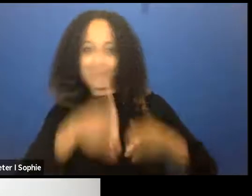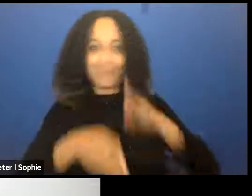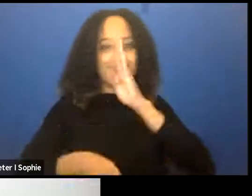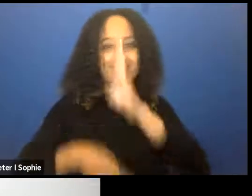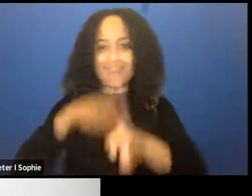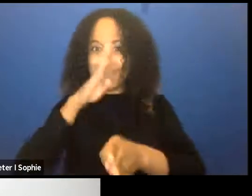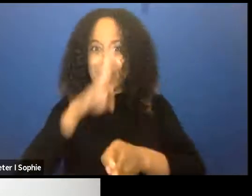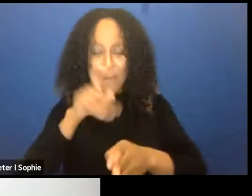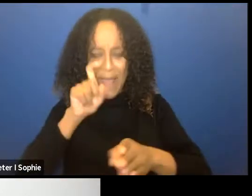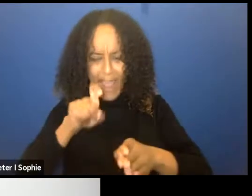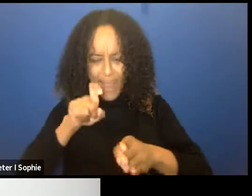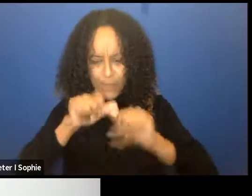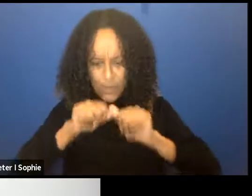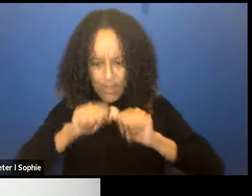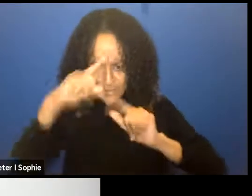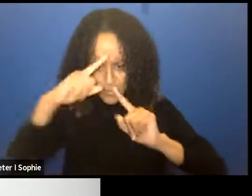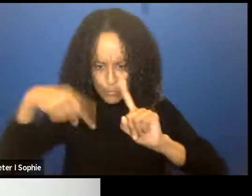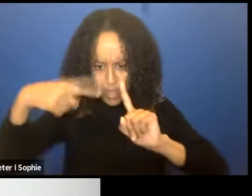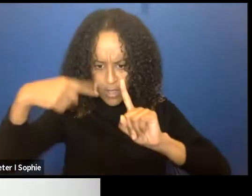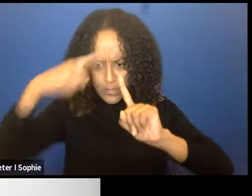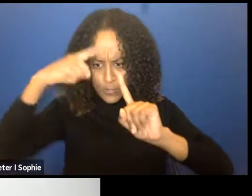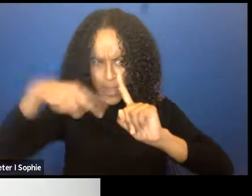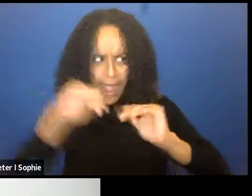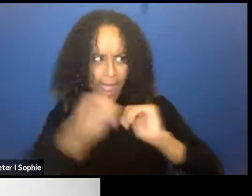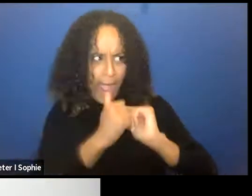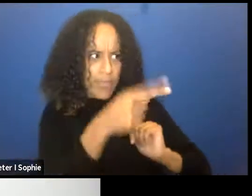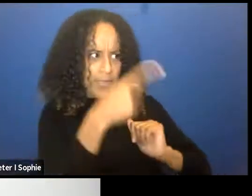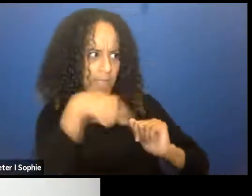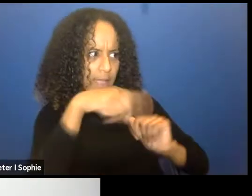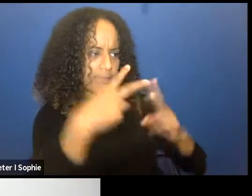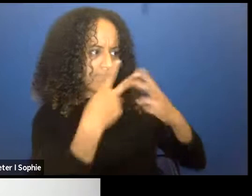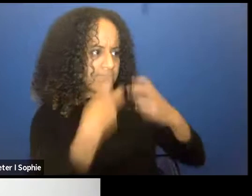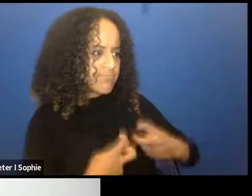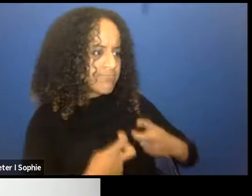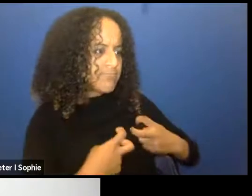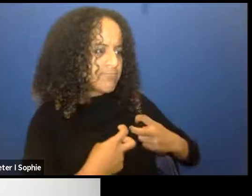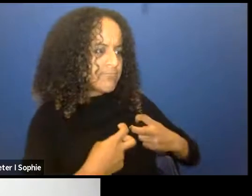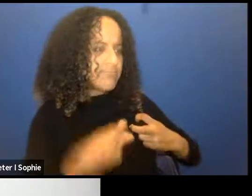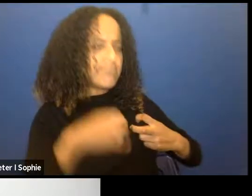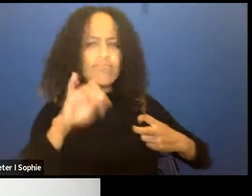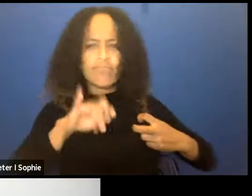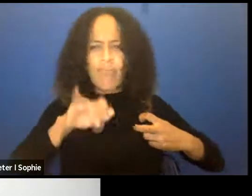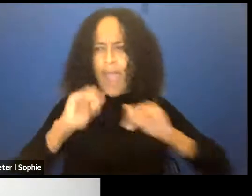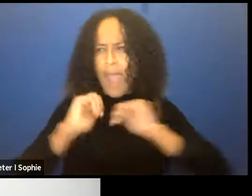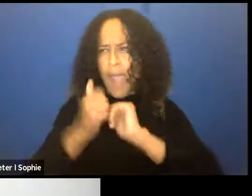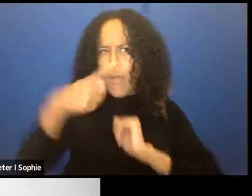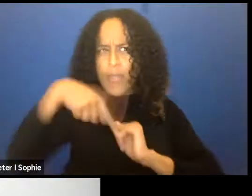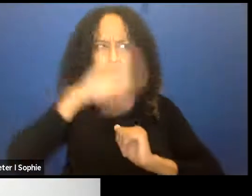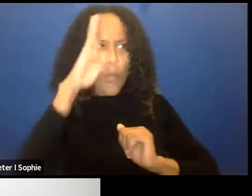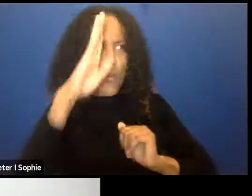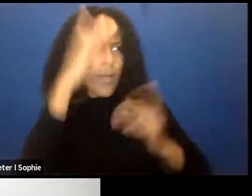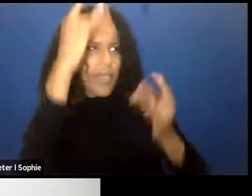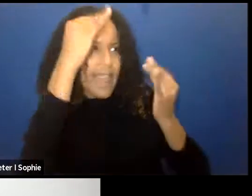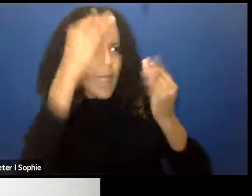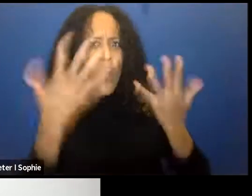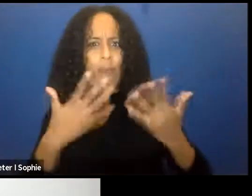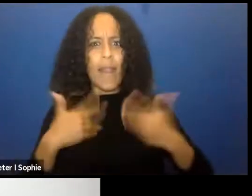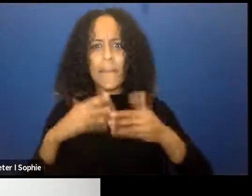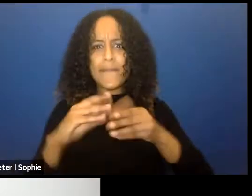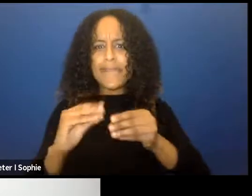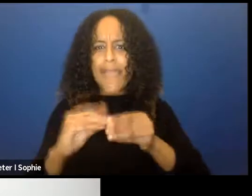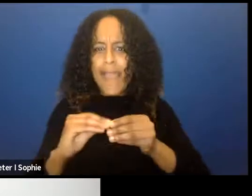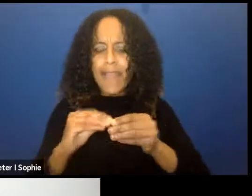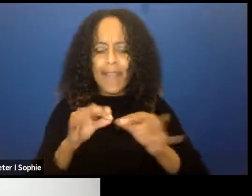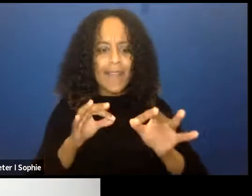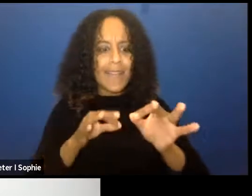constantly process, how are they going to take that? How's someone going to think about what I'm saying, versus